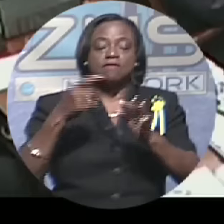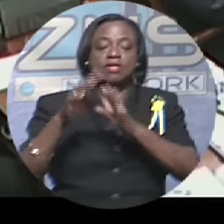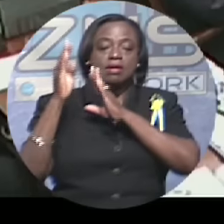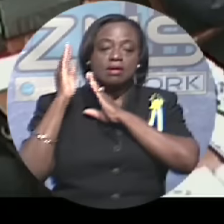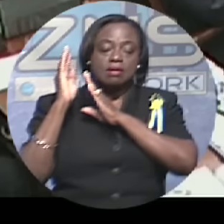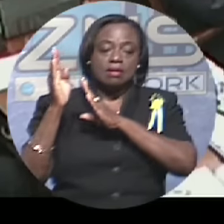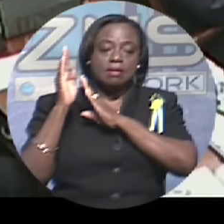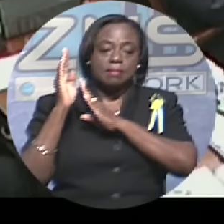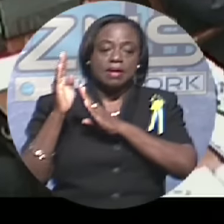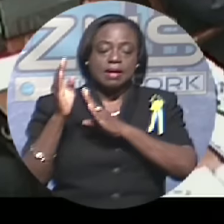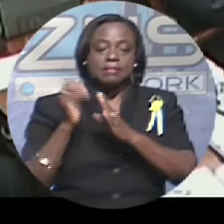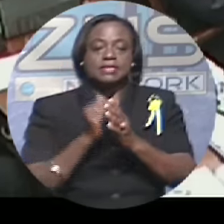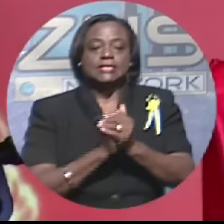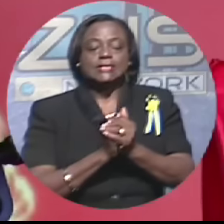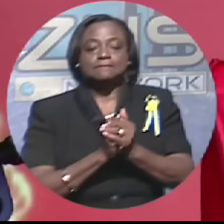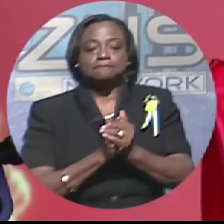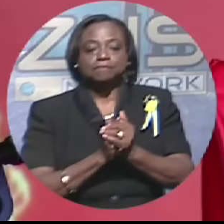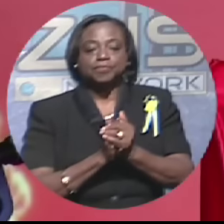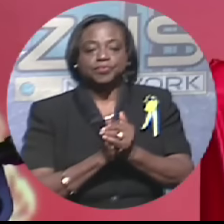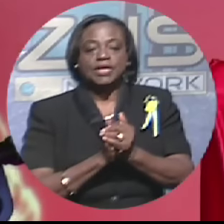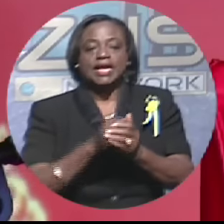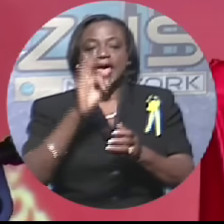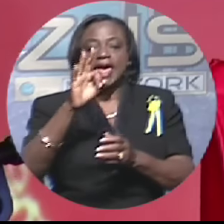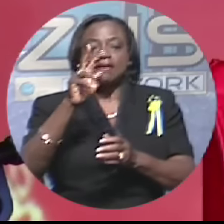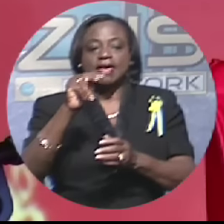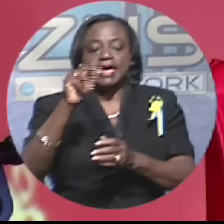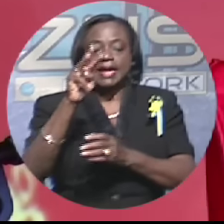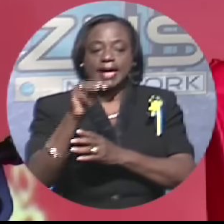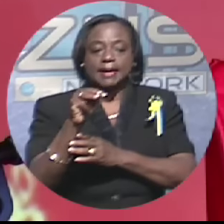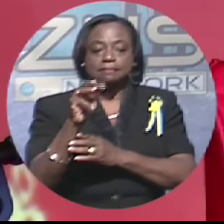poorly performing parliamentarians. And F.N.M.'s,